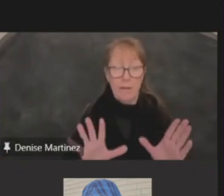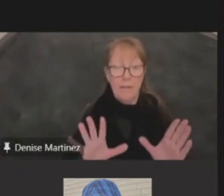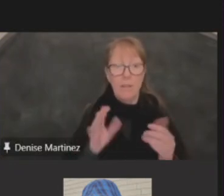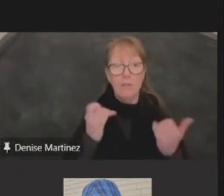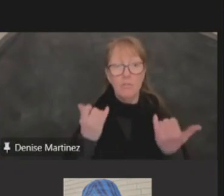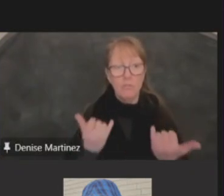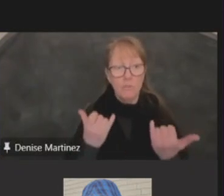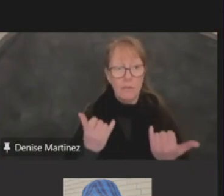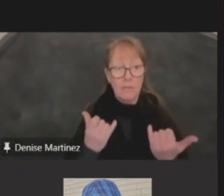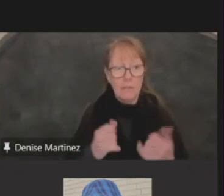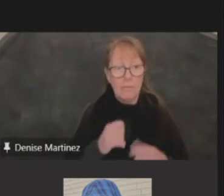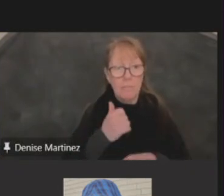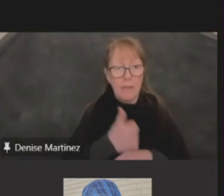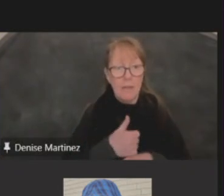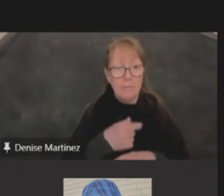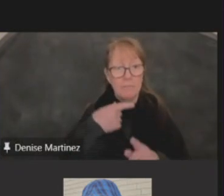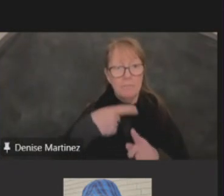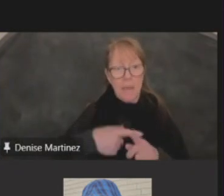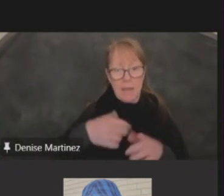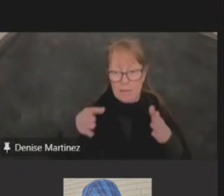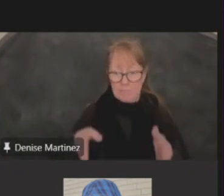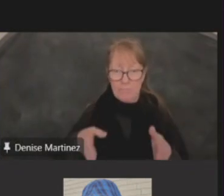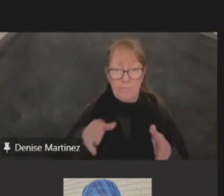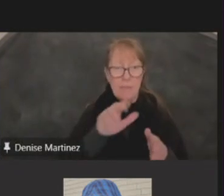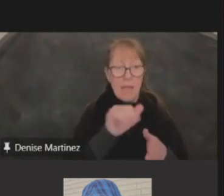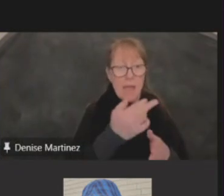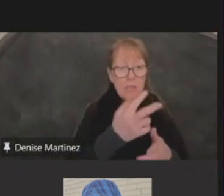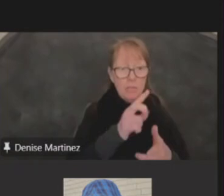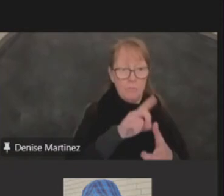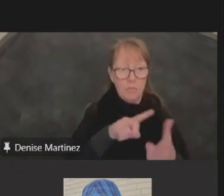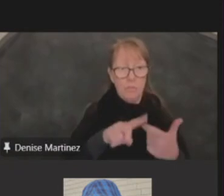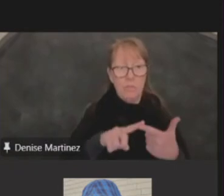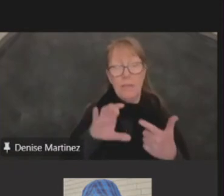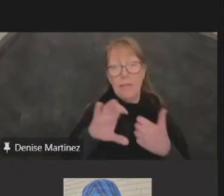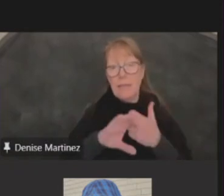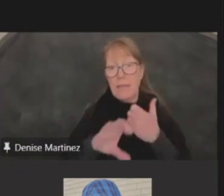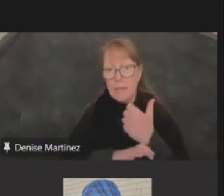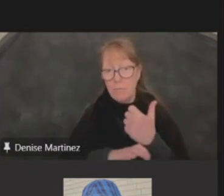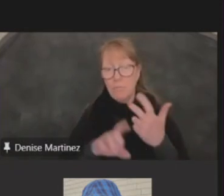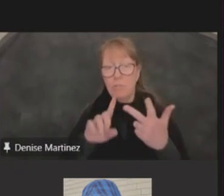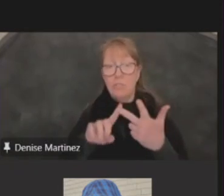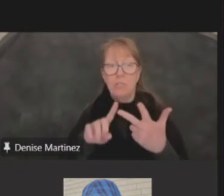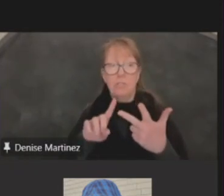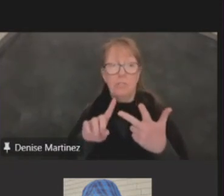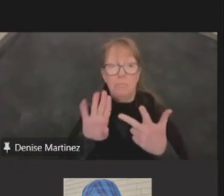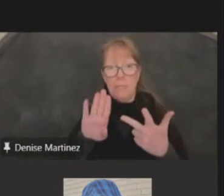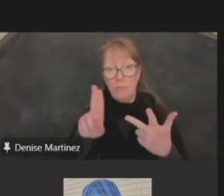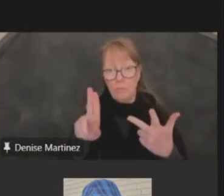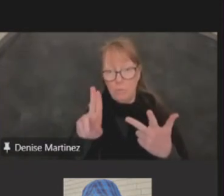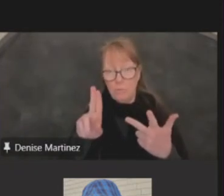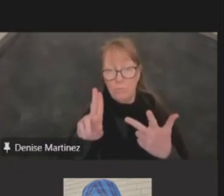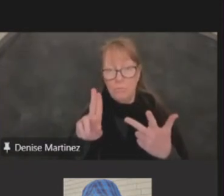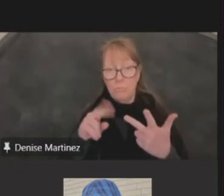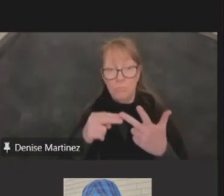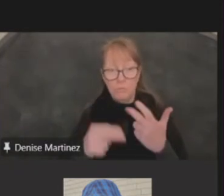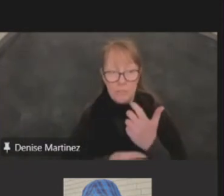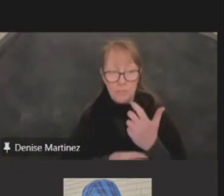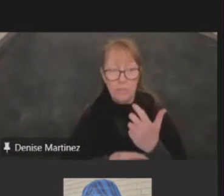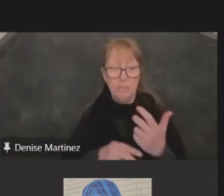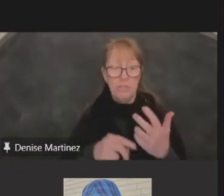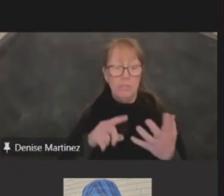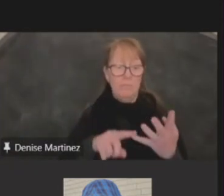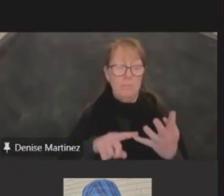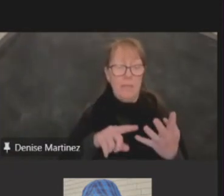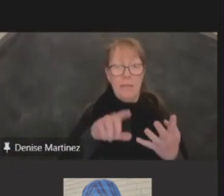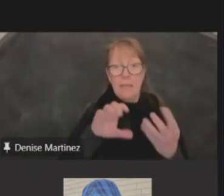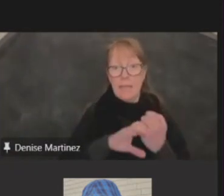by Ashford Street, Cambridge Street, the BU Bridge, the Cambridge